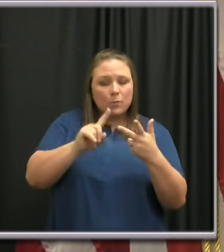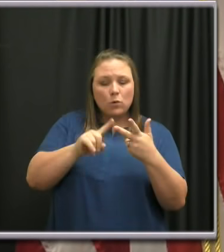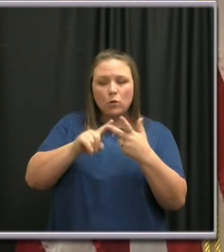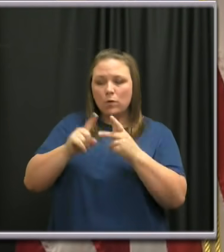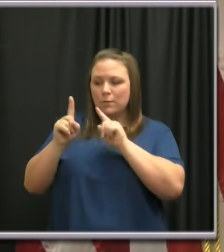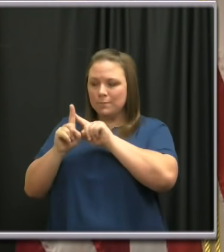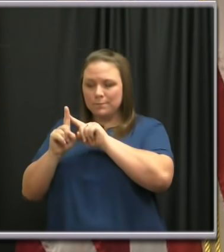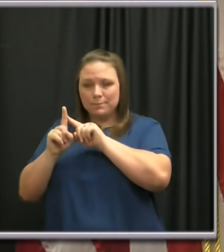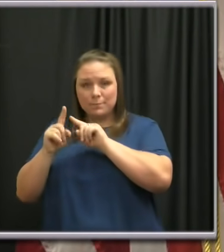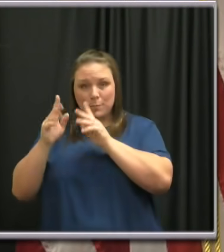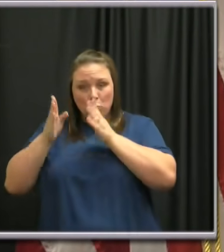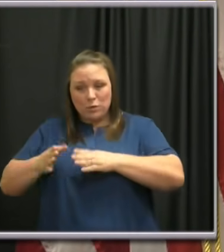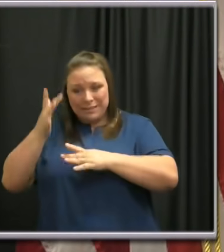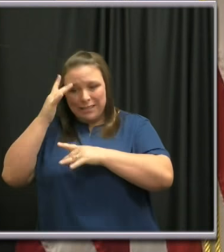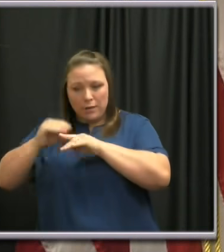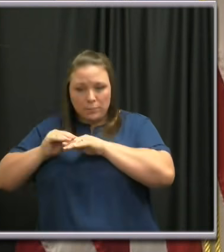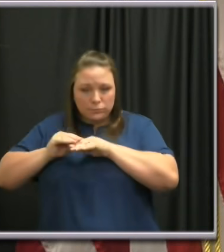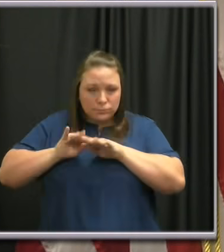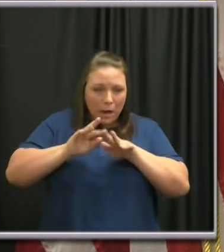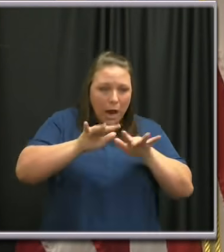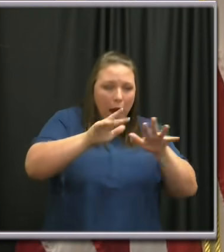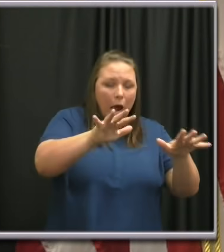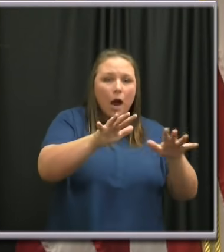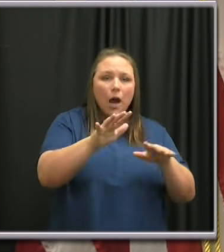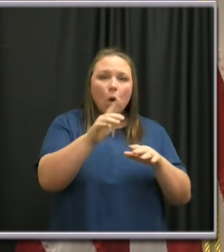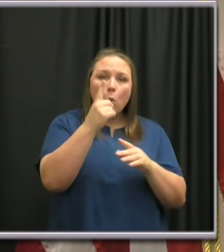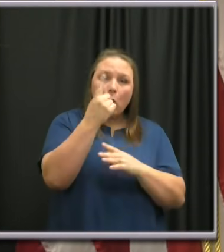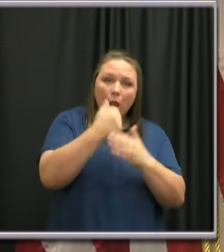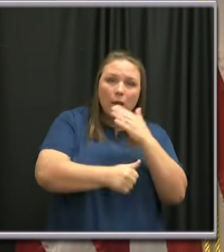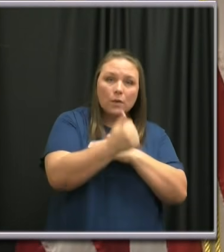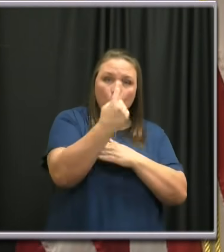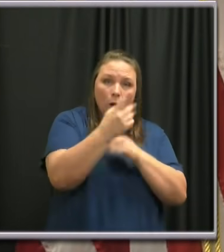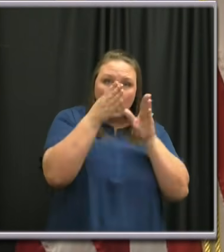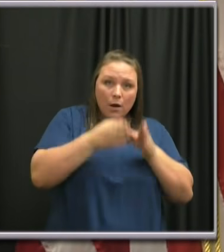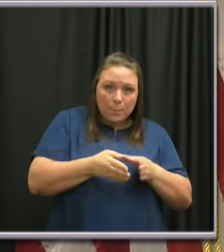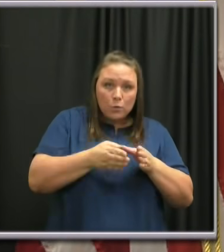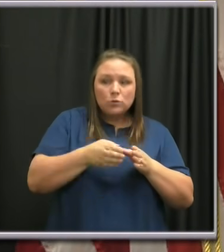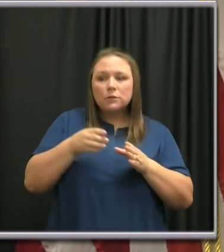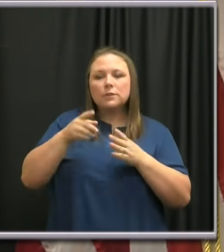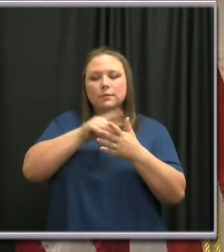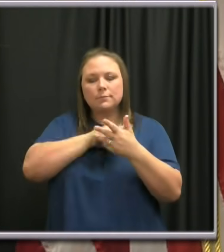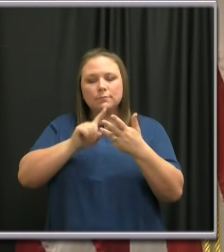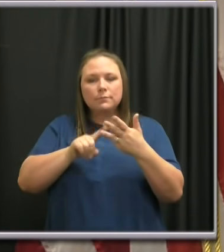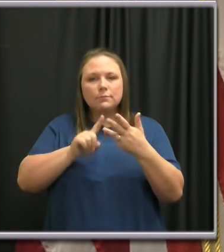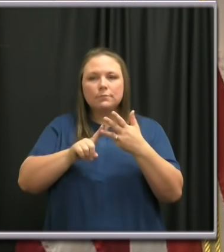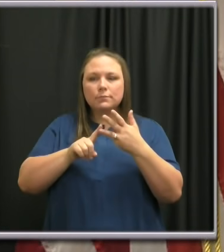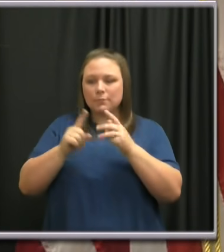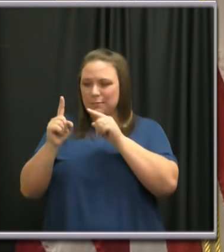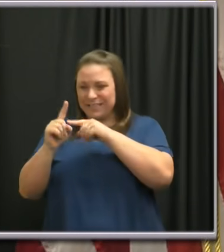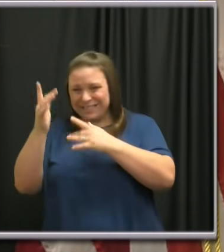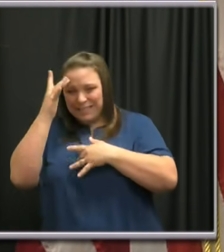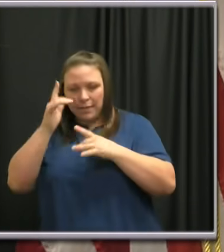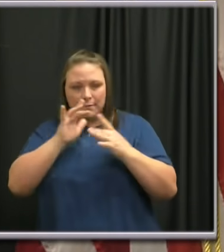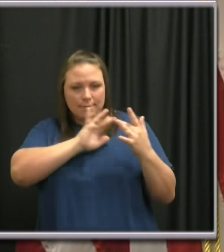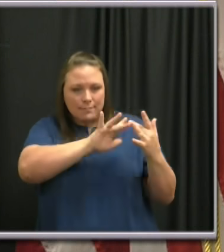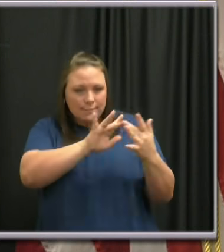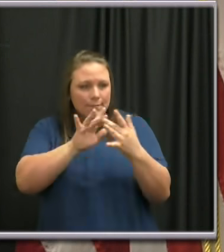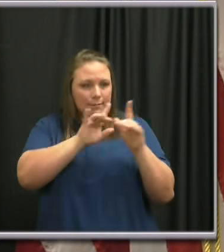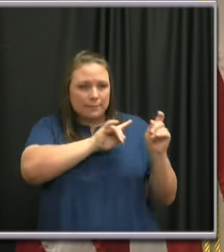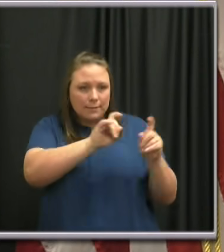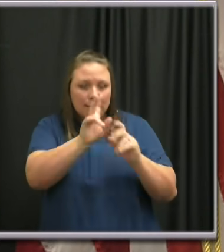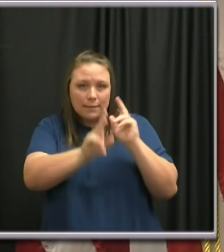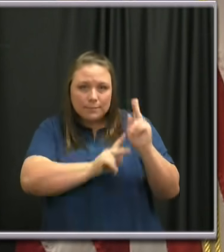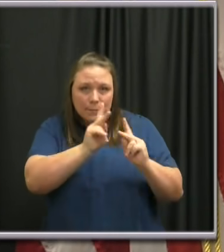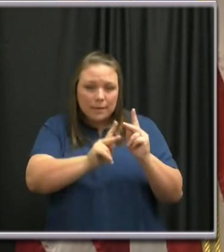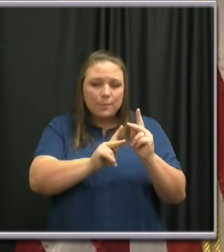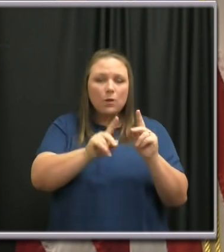conduct contact tracing investigations throughout Davidson County. As we track these criteria, we are also continuing to